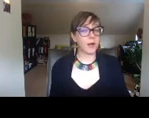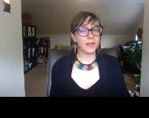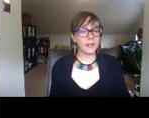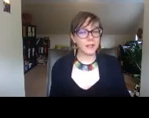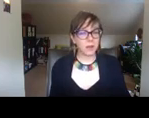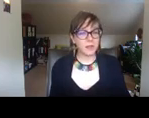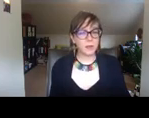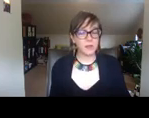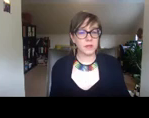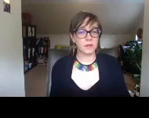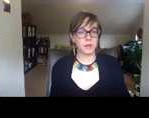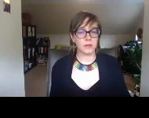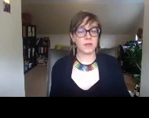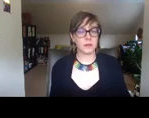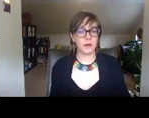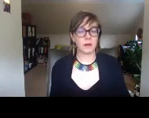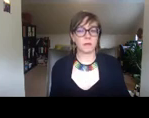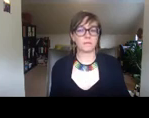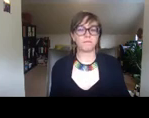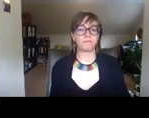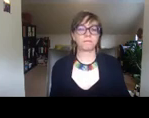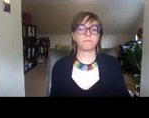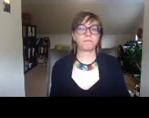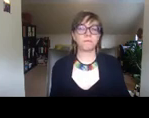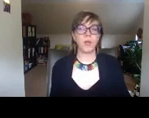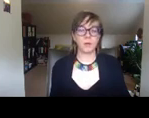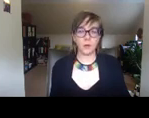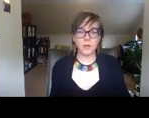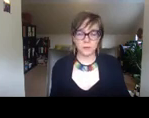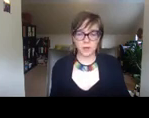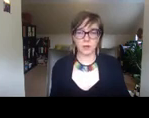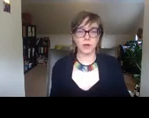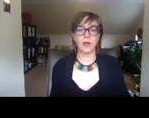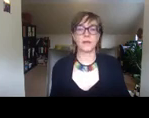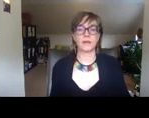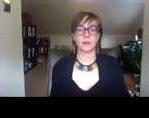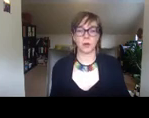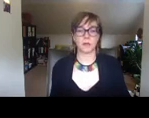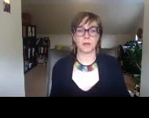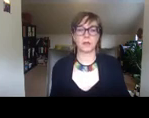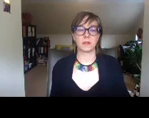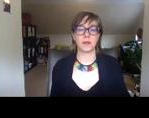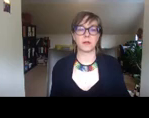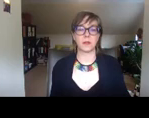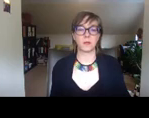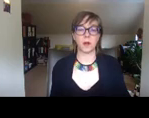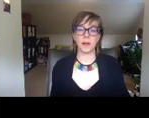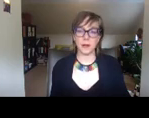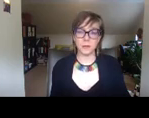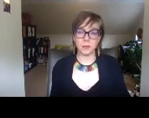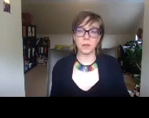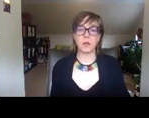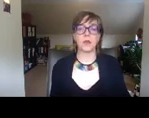And what I see as consequences of this, of all this fear and this loss, is that if we're